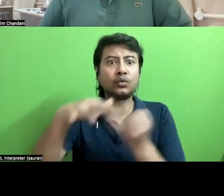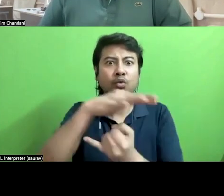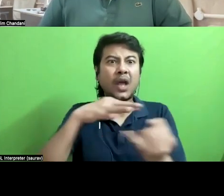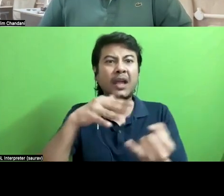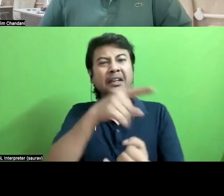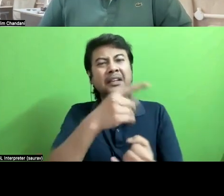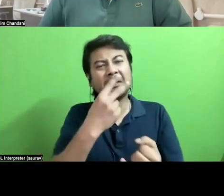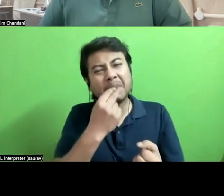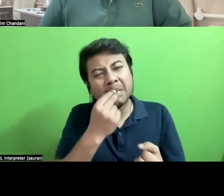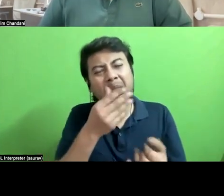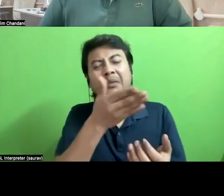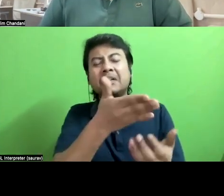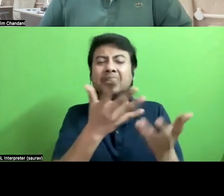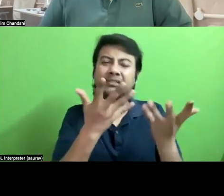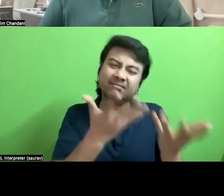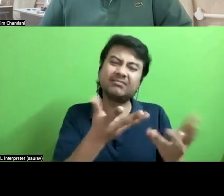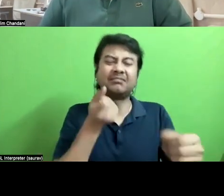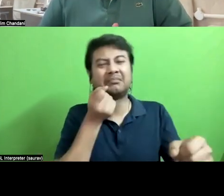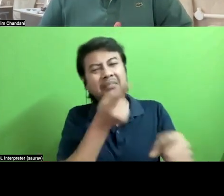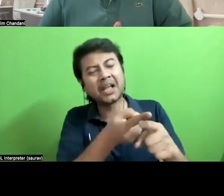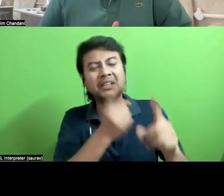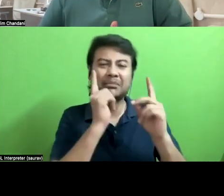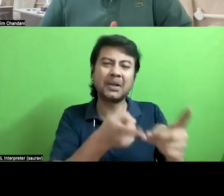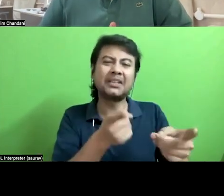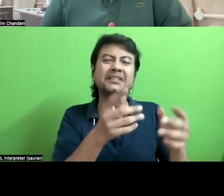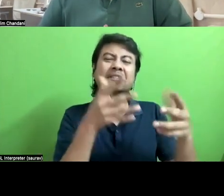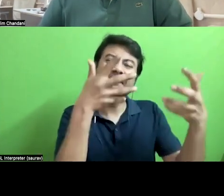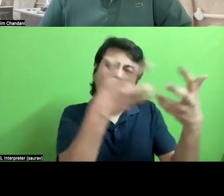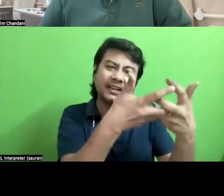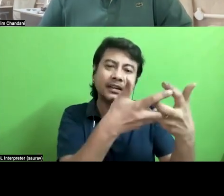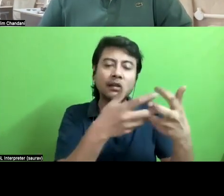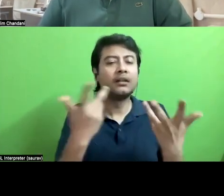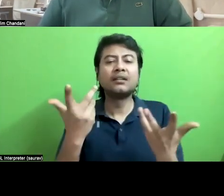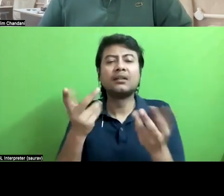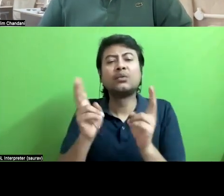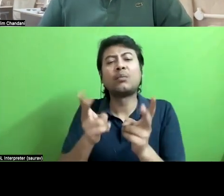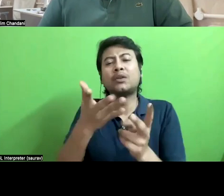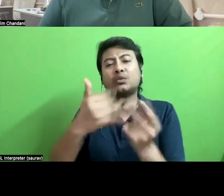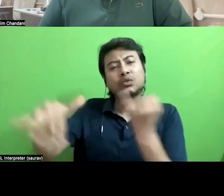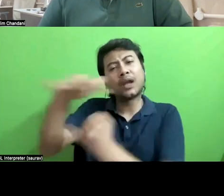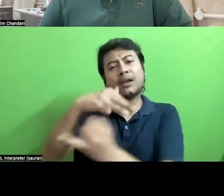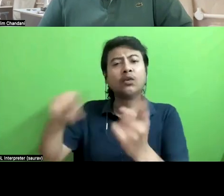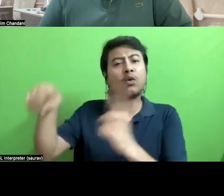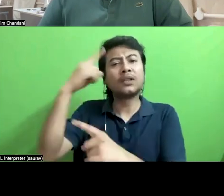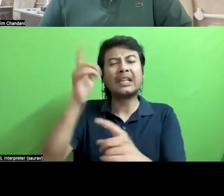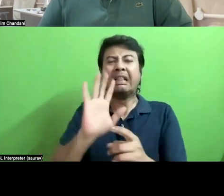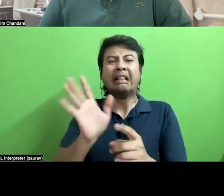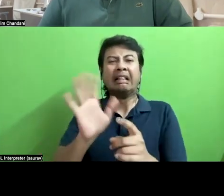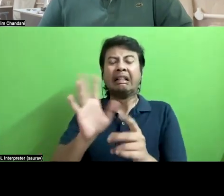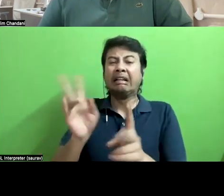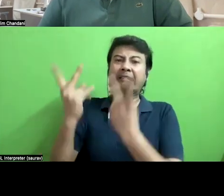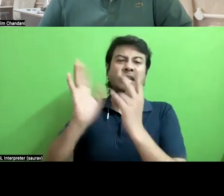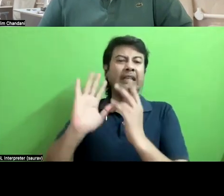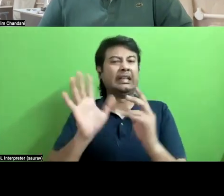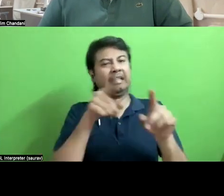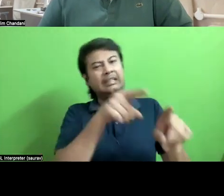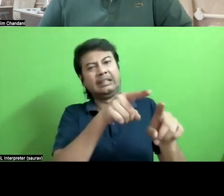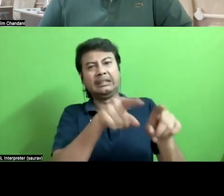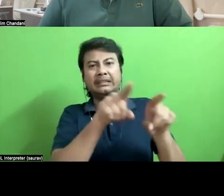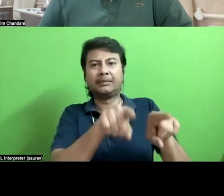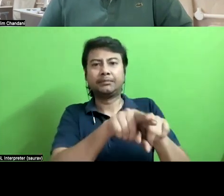a very human problem. And I think, especially from a deaf perspective, right? I think